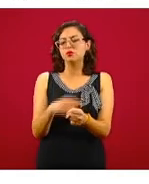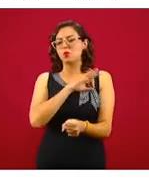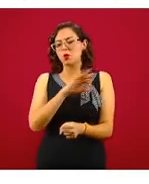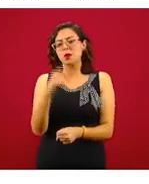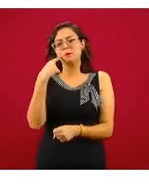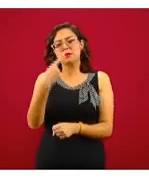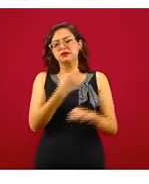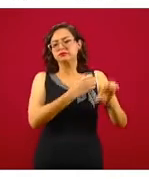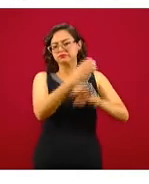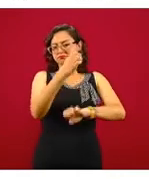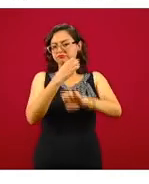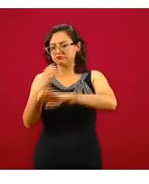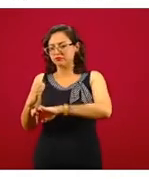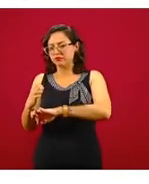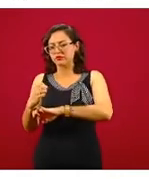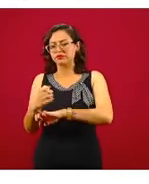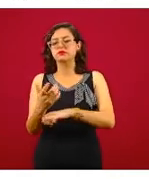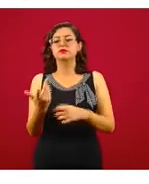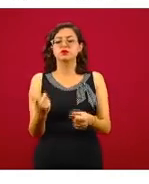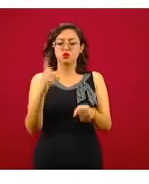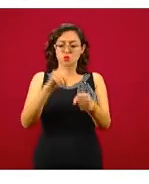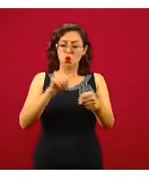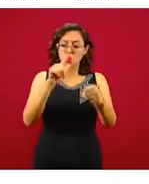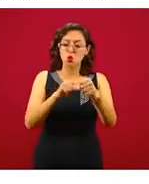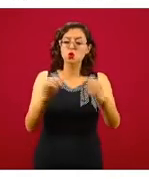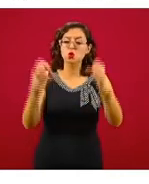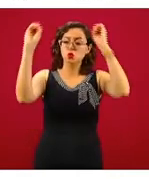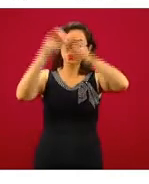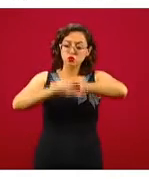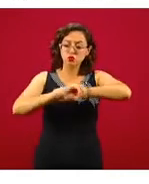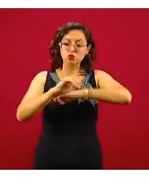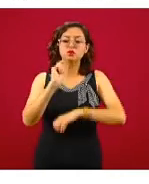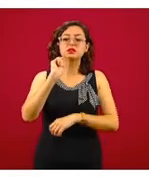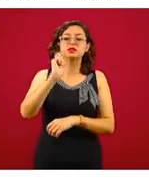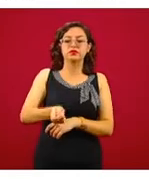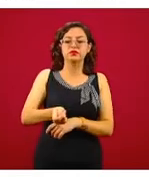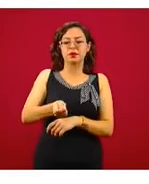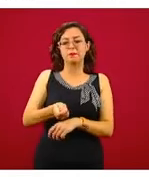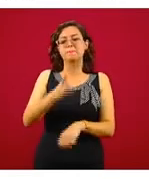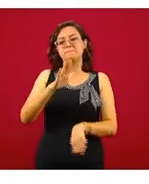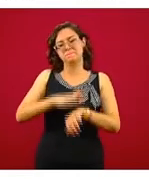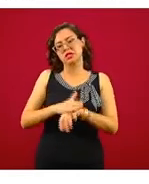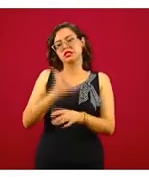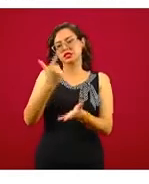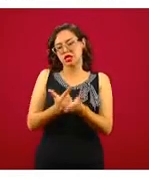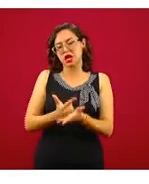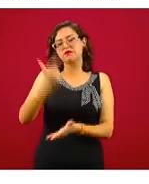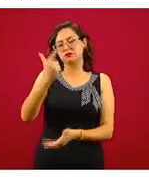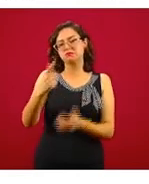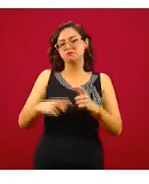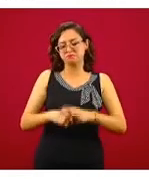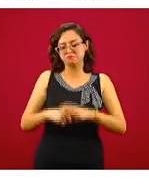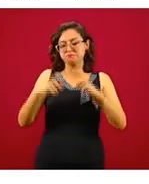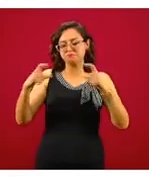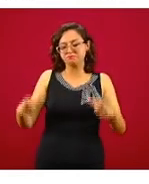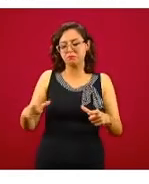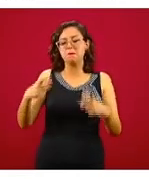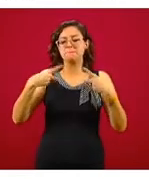per state. And remember, the darker shades of green account for higher